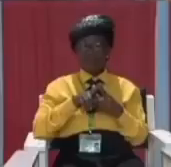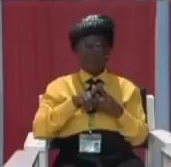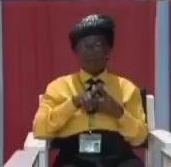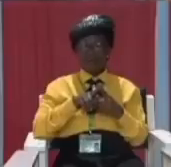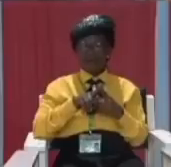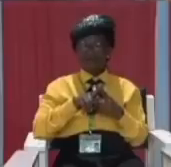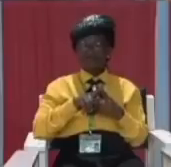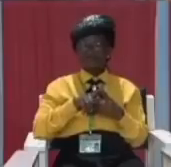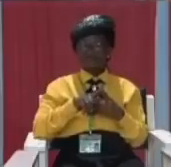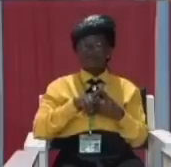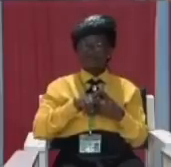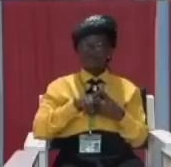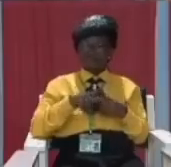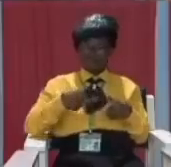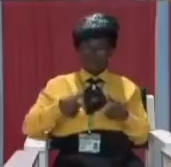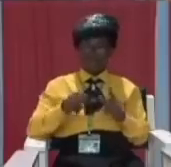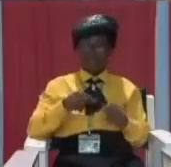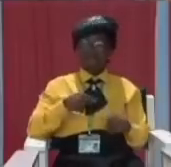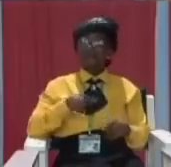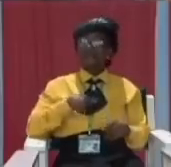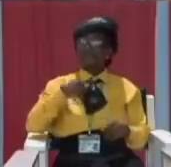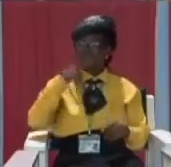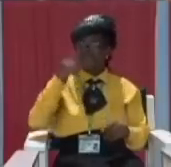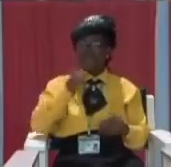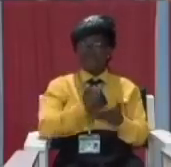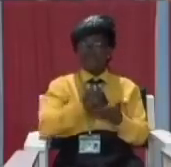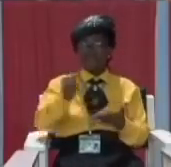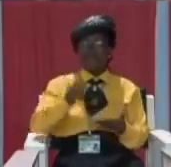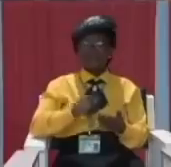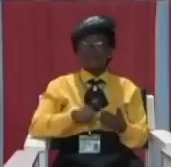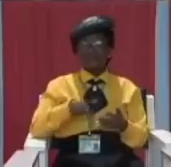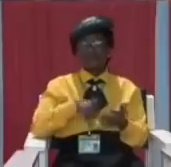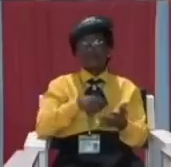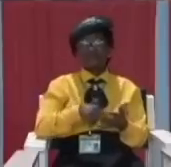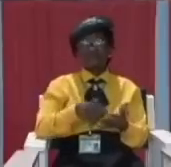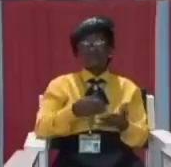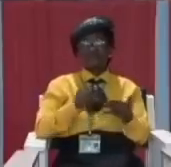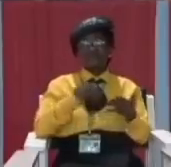Well, let me say amen to this before I tell you.